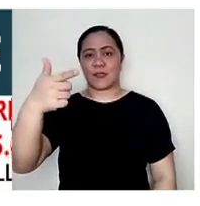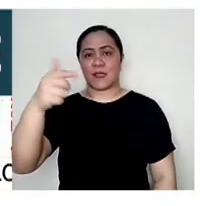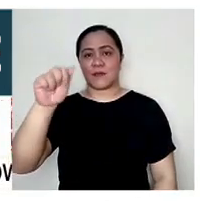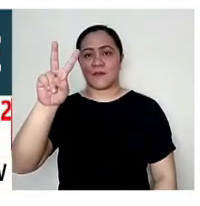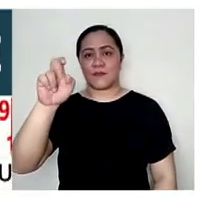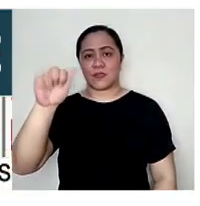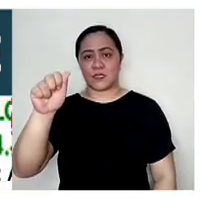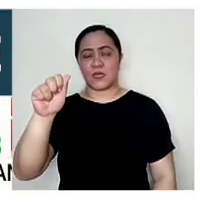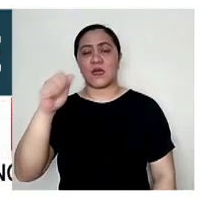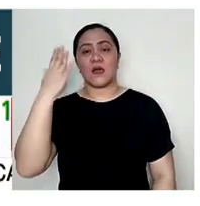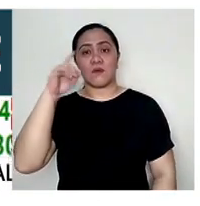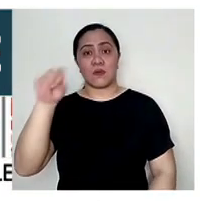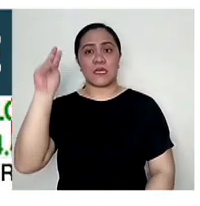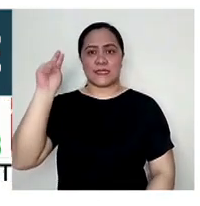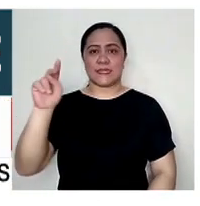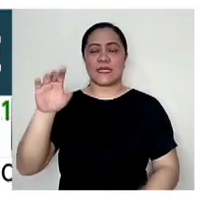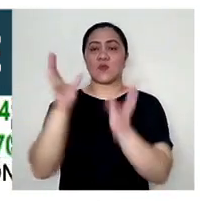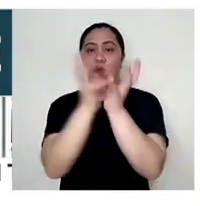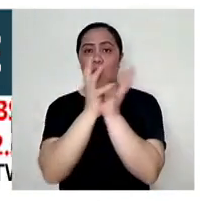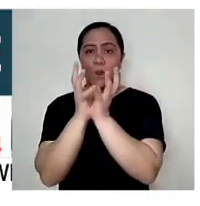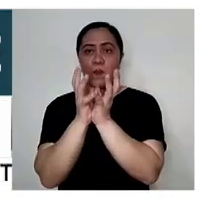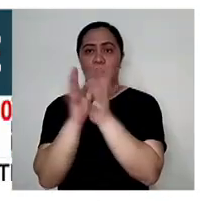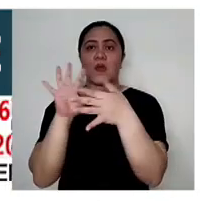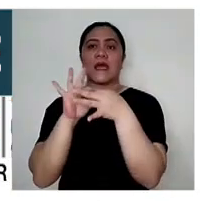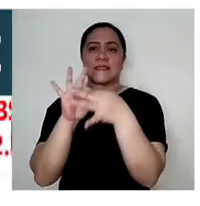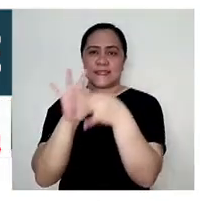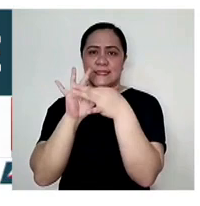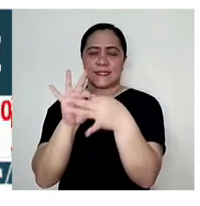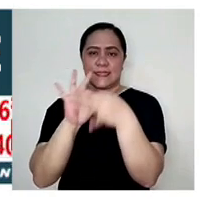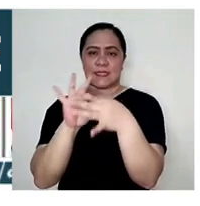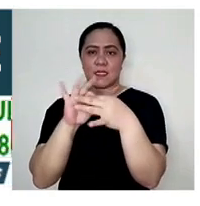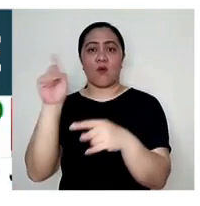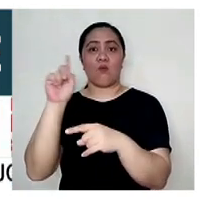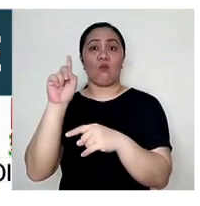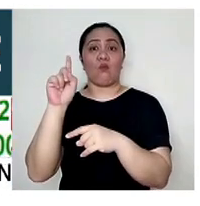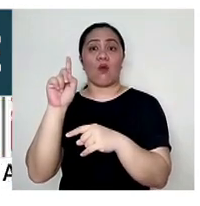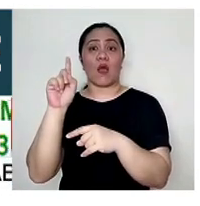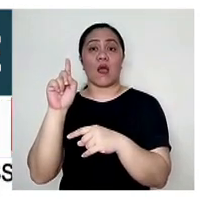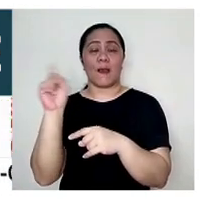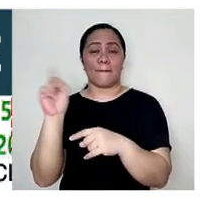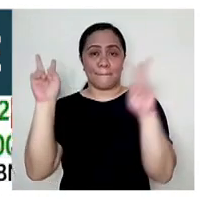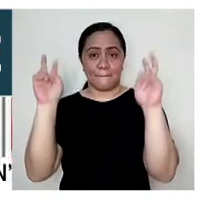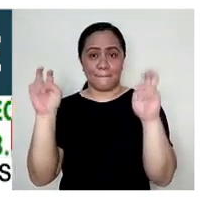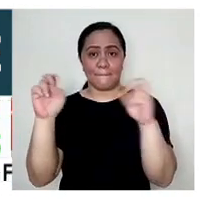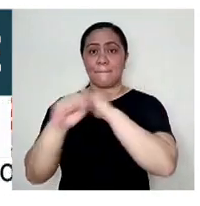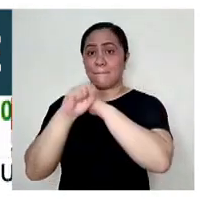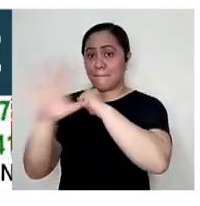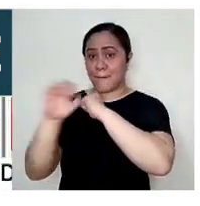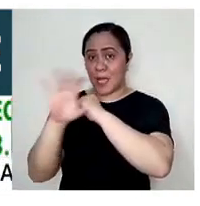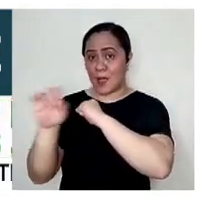for a community engagement, a kind of advocacy, a kind of